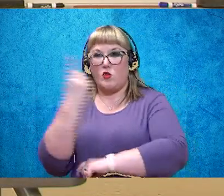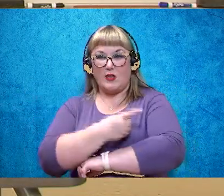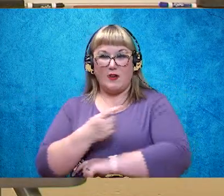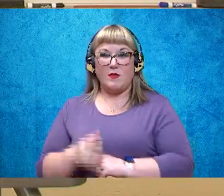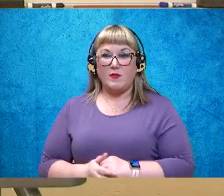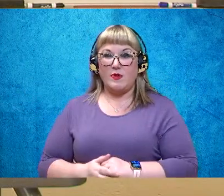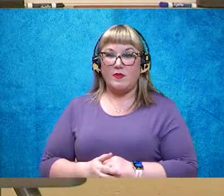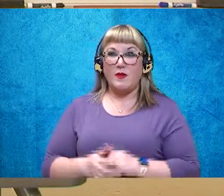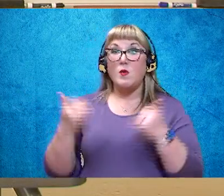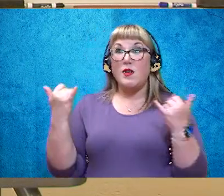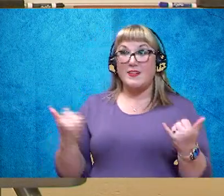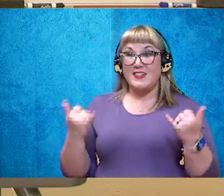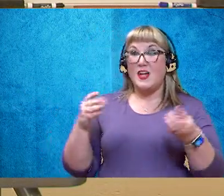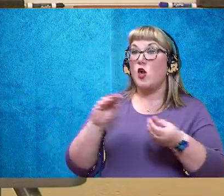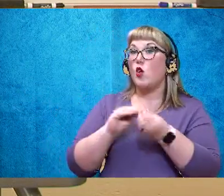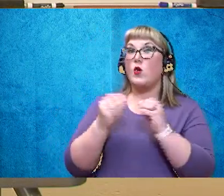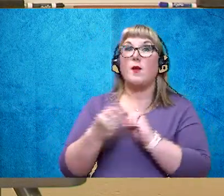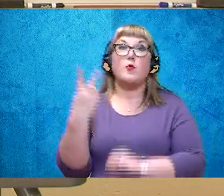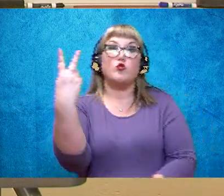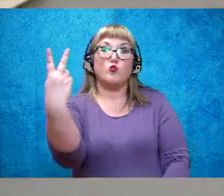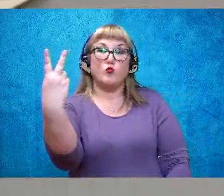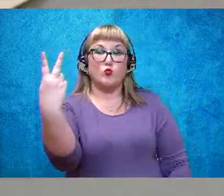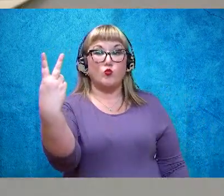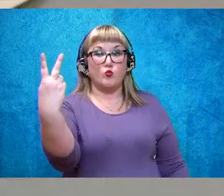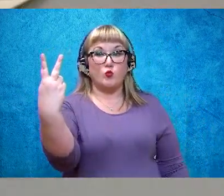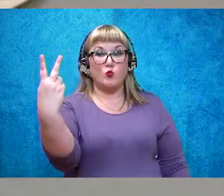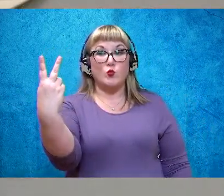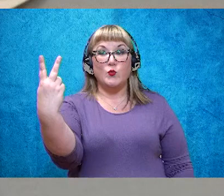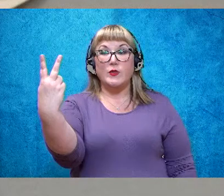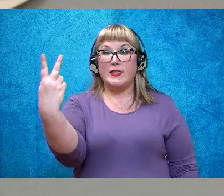Okay, now find number 2.